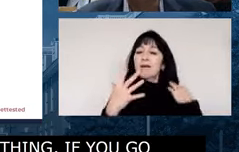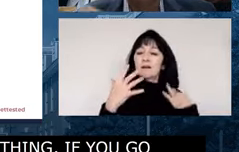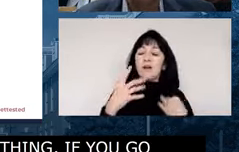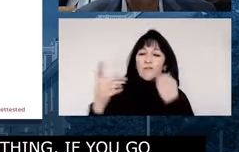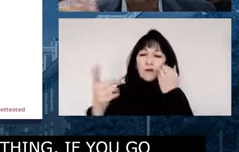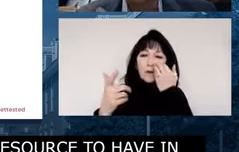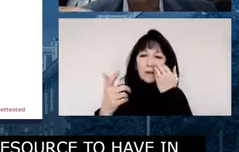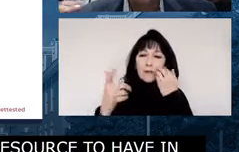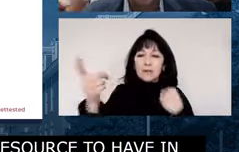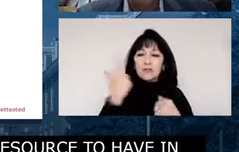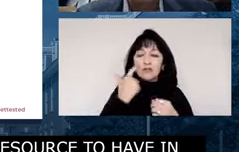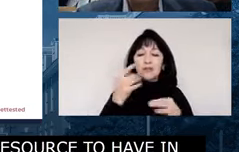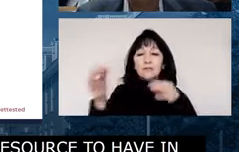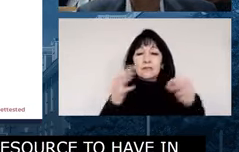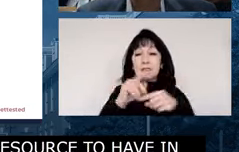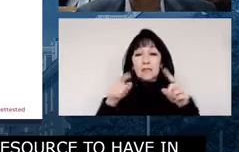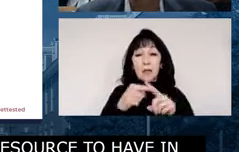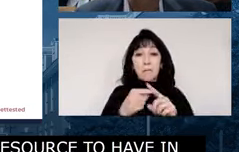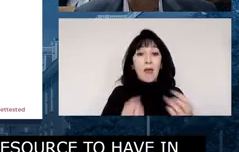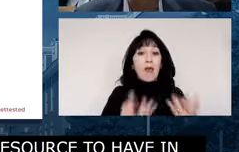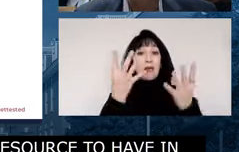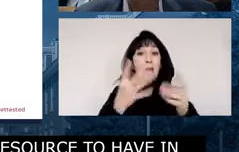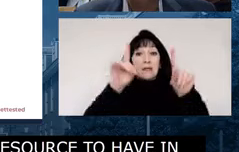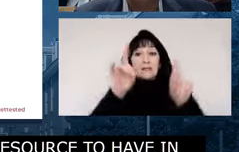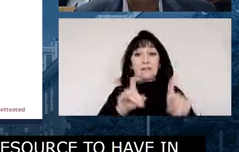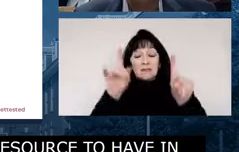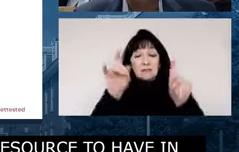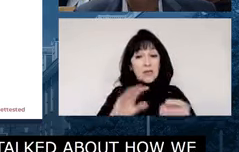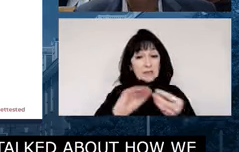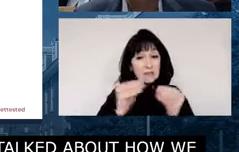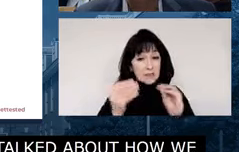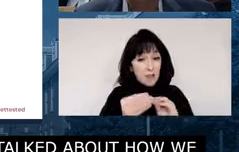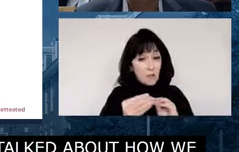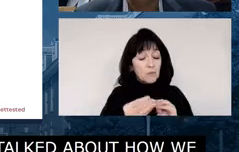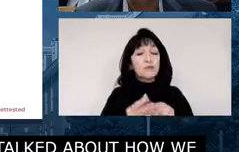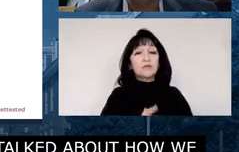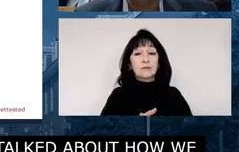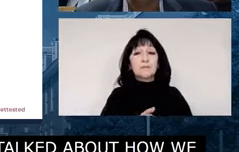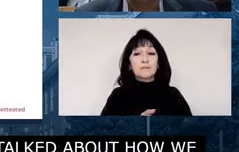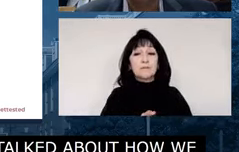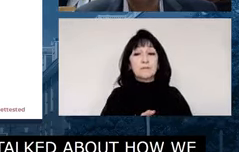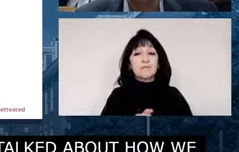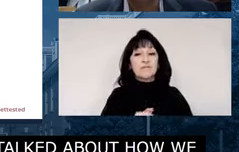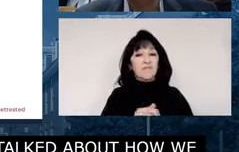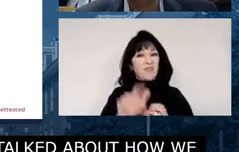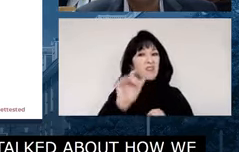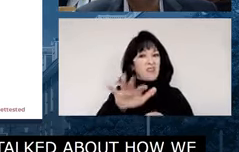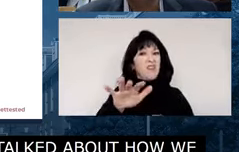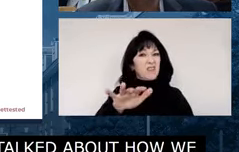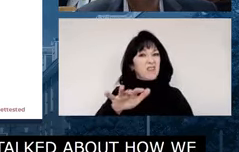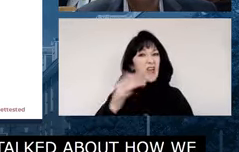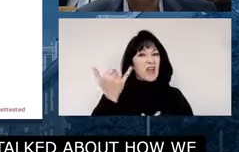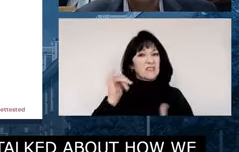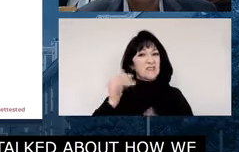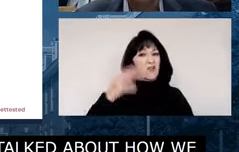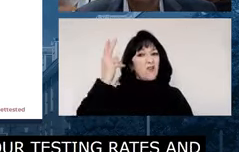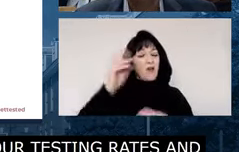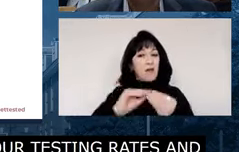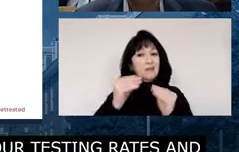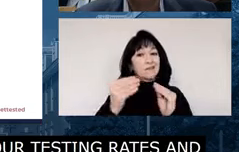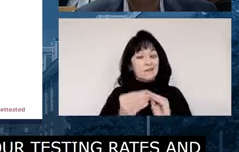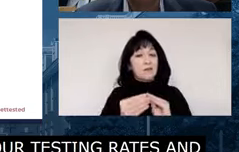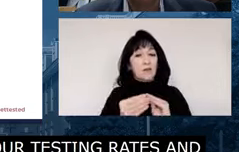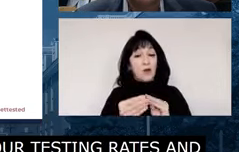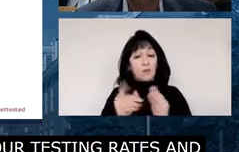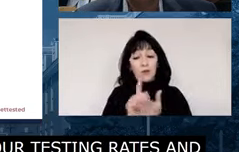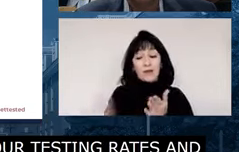last week, but still kind of at that upper threshold that we've seen over the last 18 months. Last